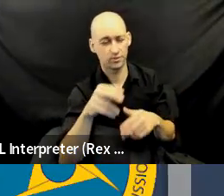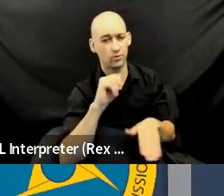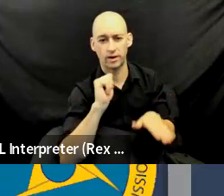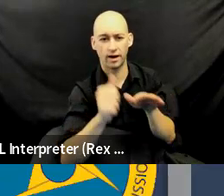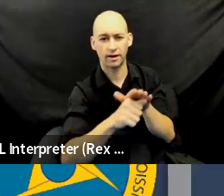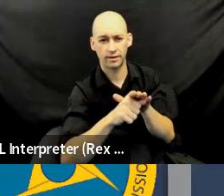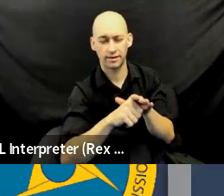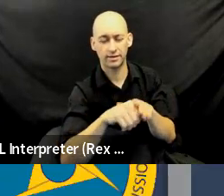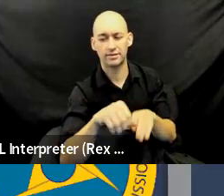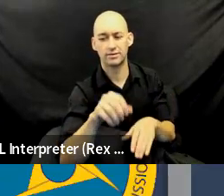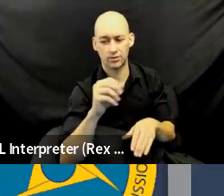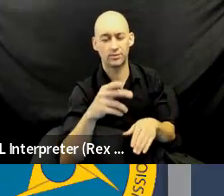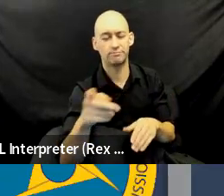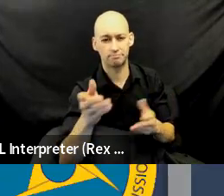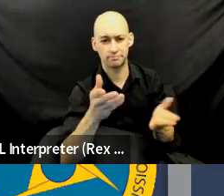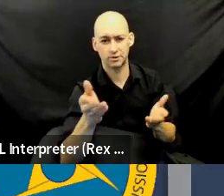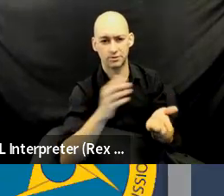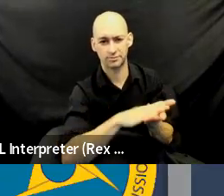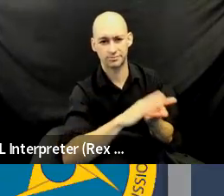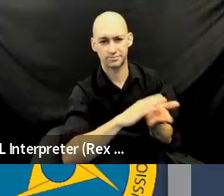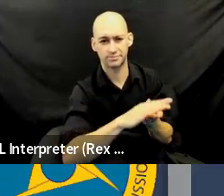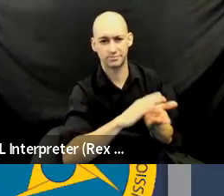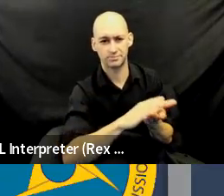Mark Tellefson, yeah.